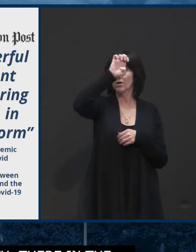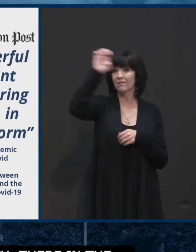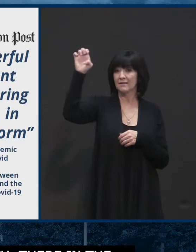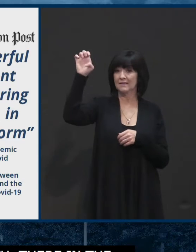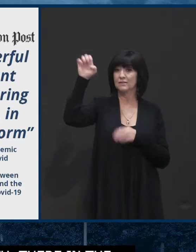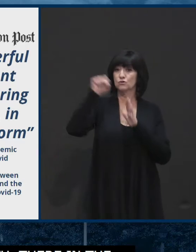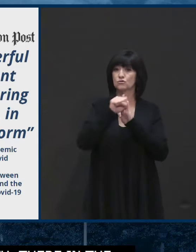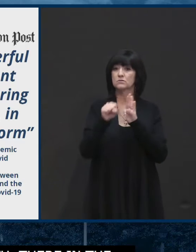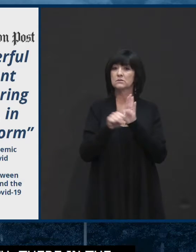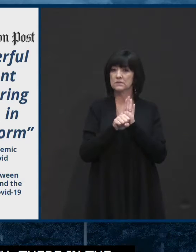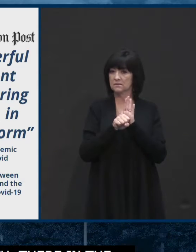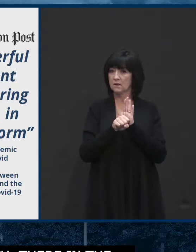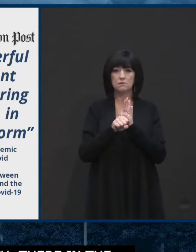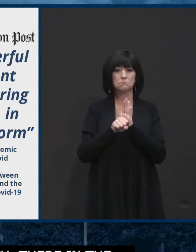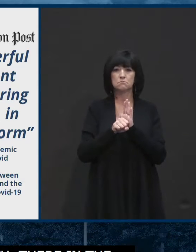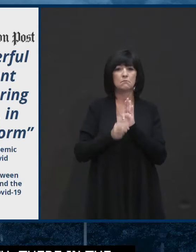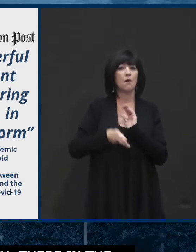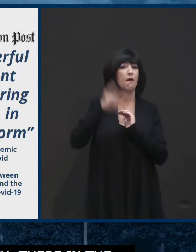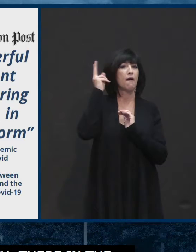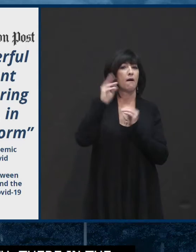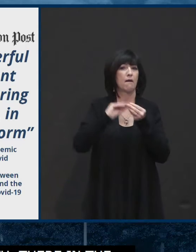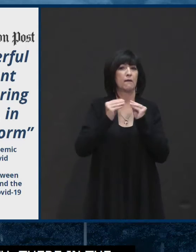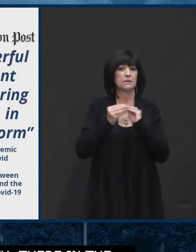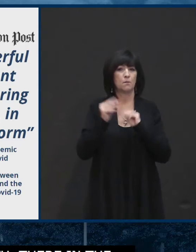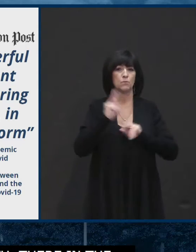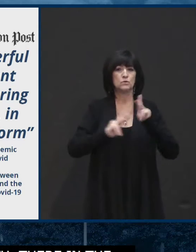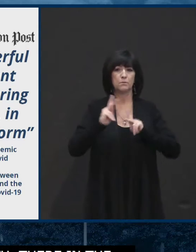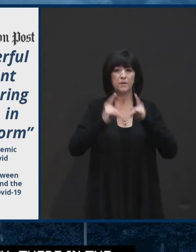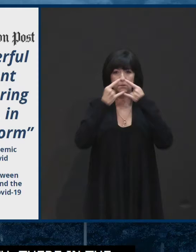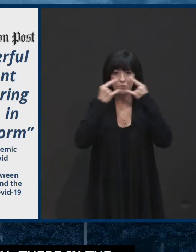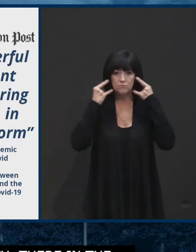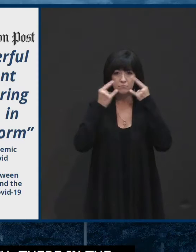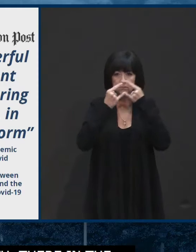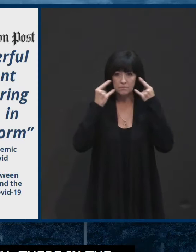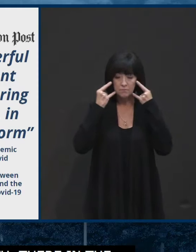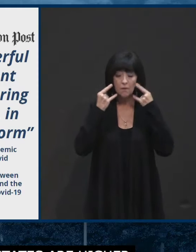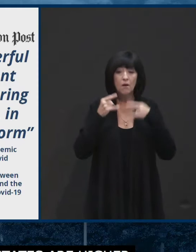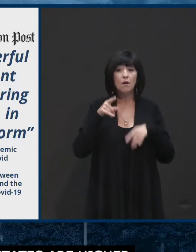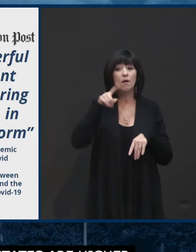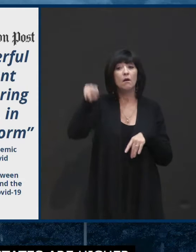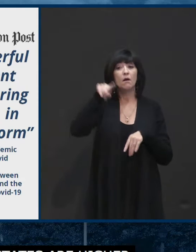of reported mask wearing and lower levels of knowledge of people with